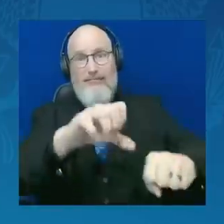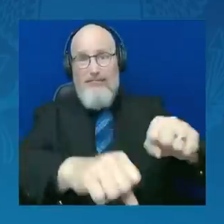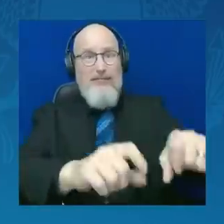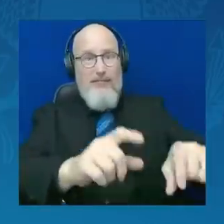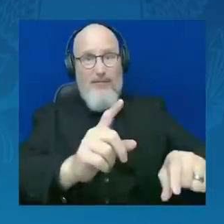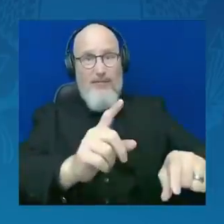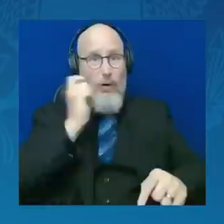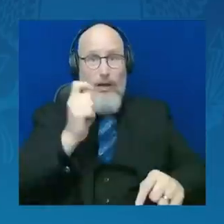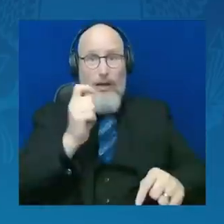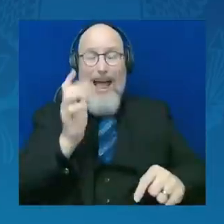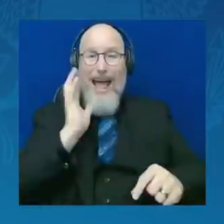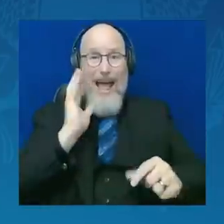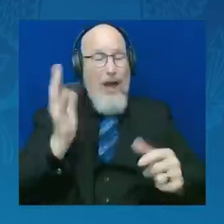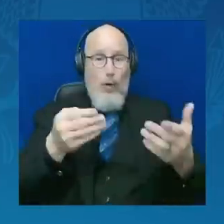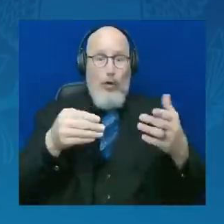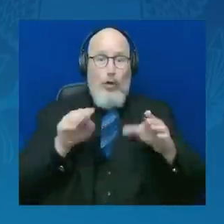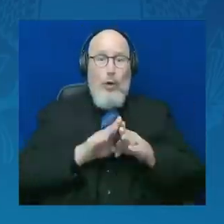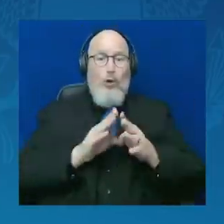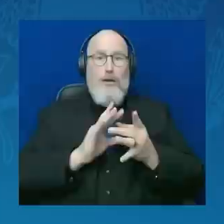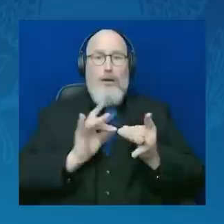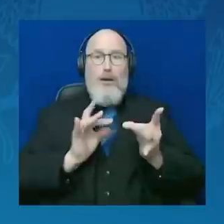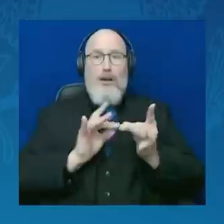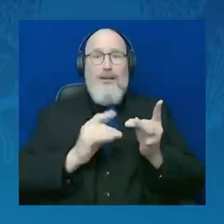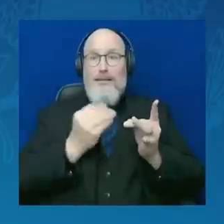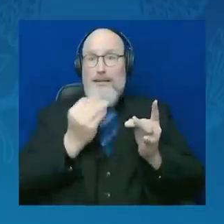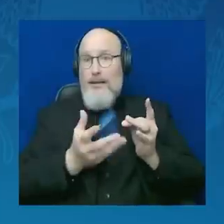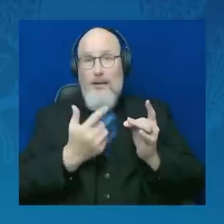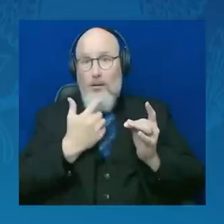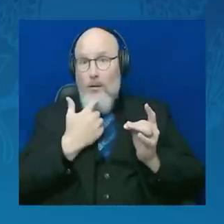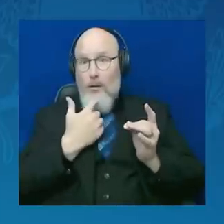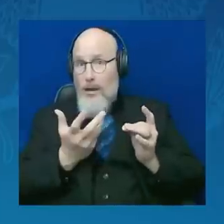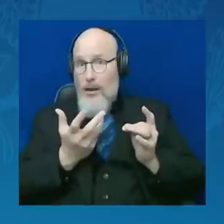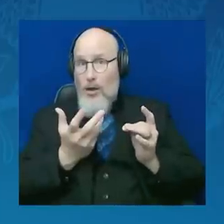for these last weeks, which is we stand with the people of Ukraine,